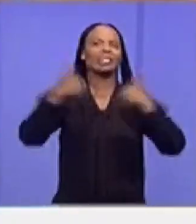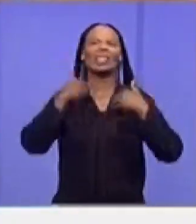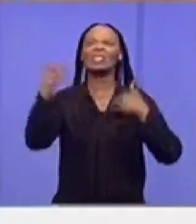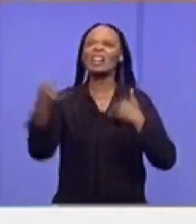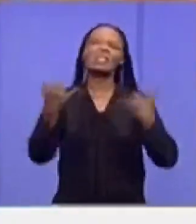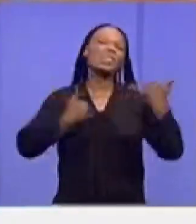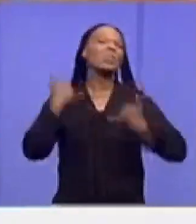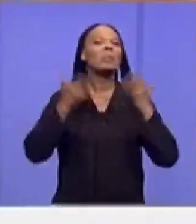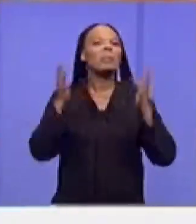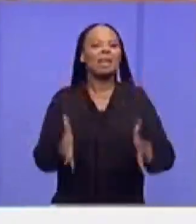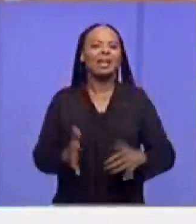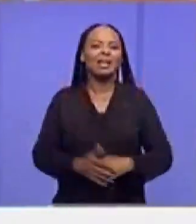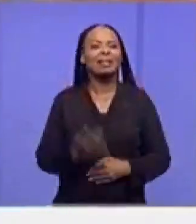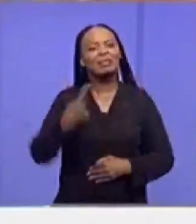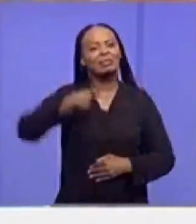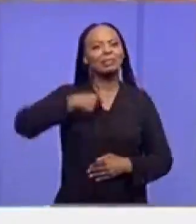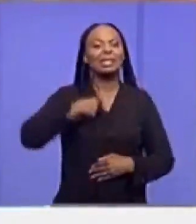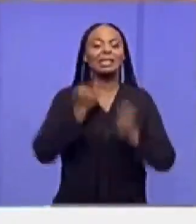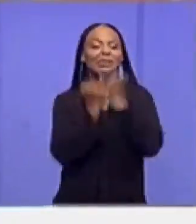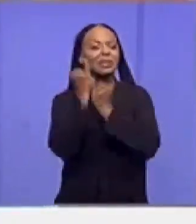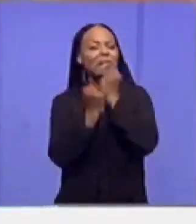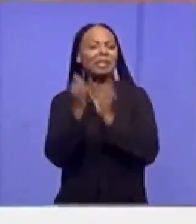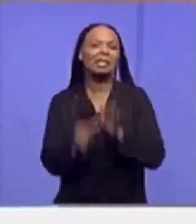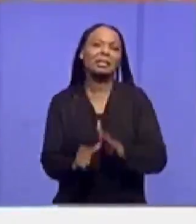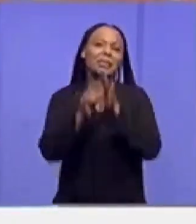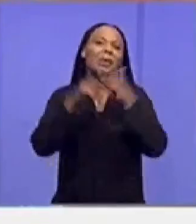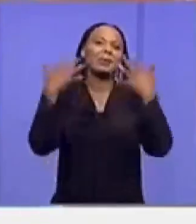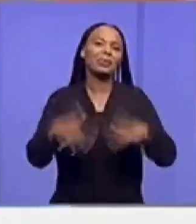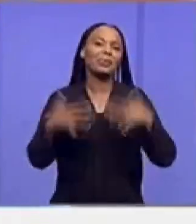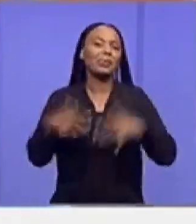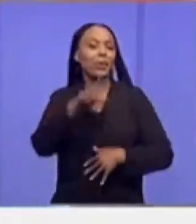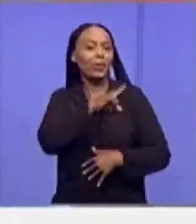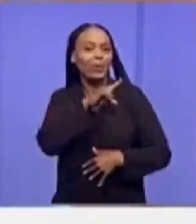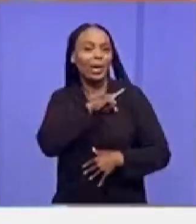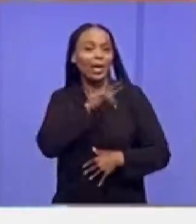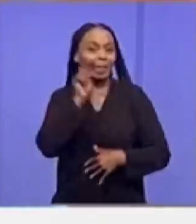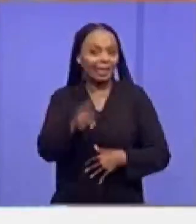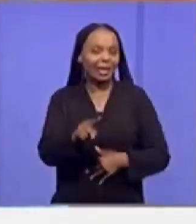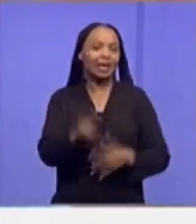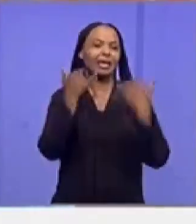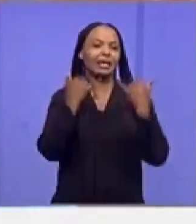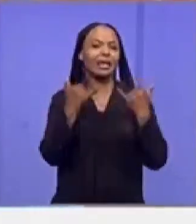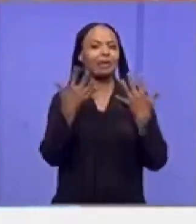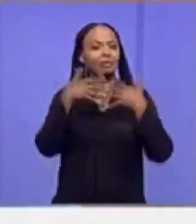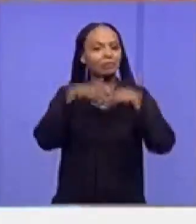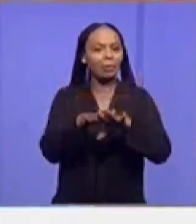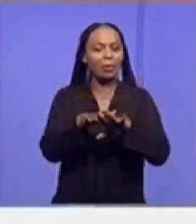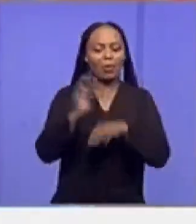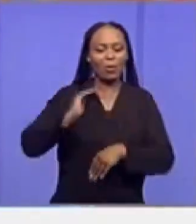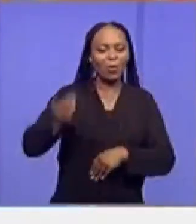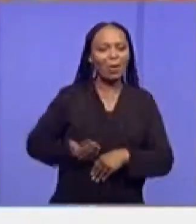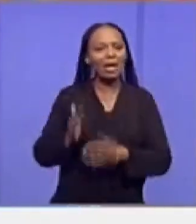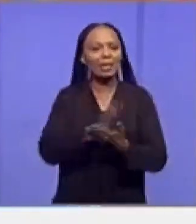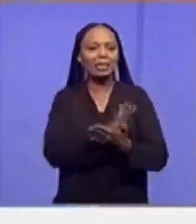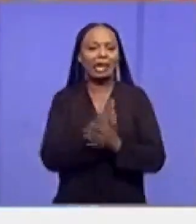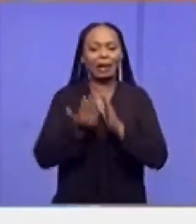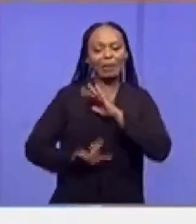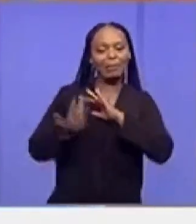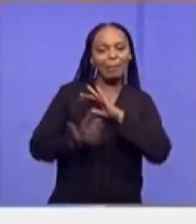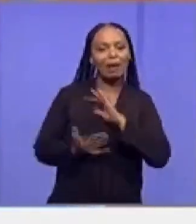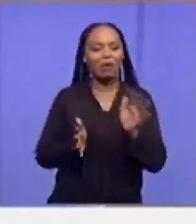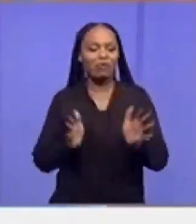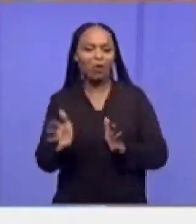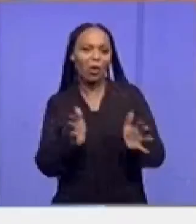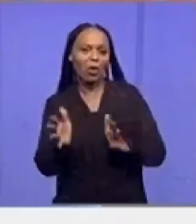fun. And to me, this tournament is important because it brings together women who share our passion about